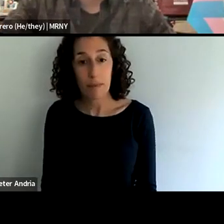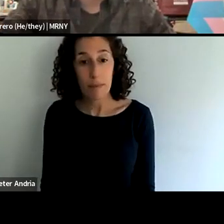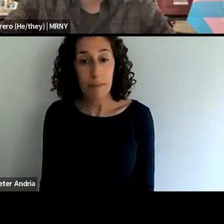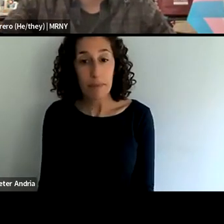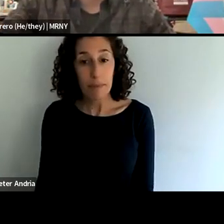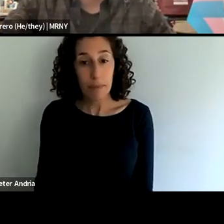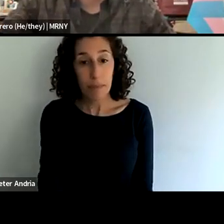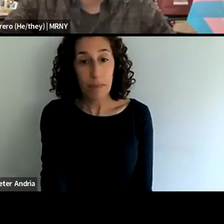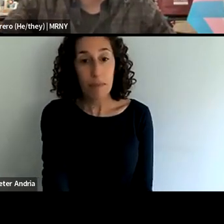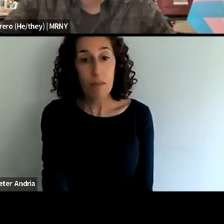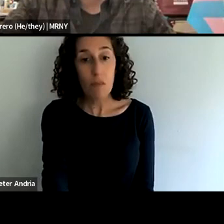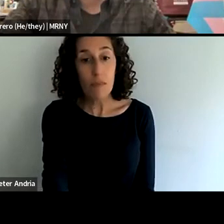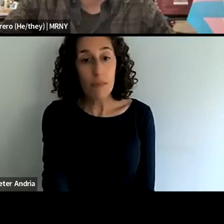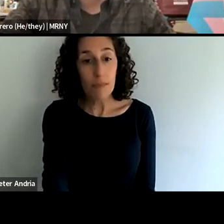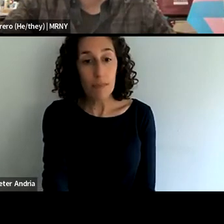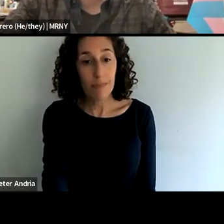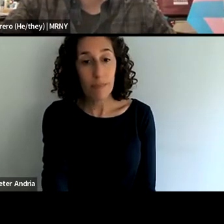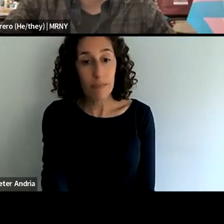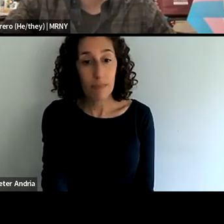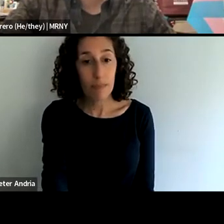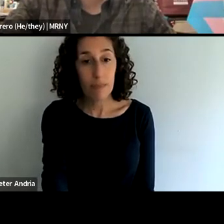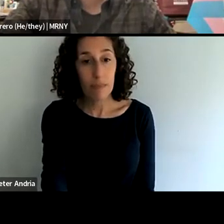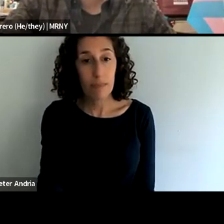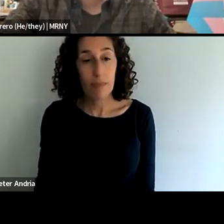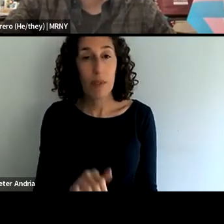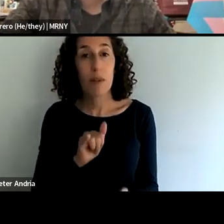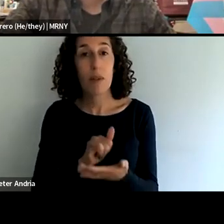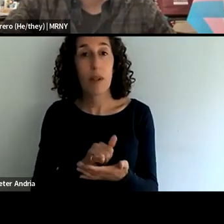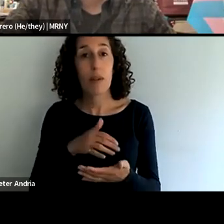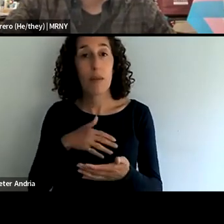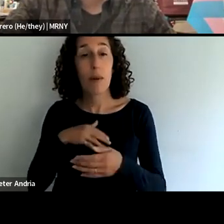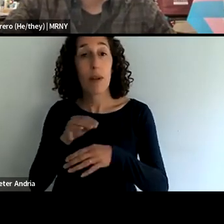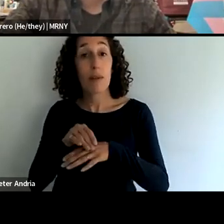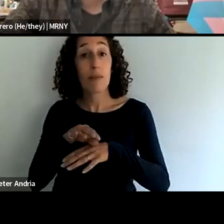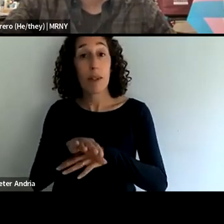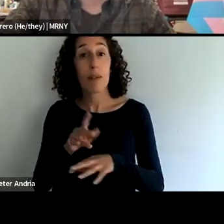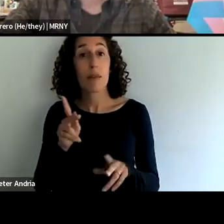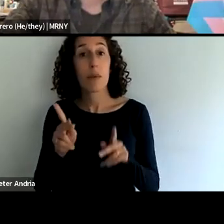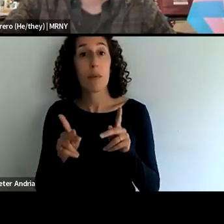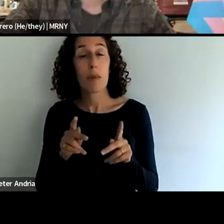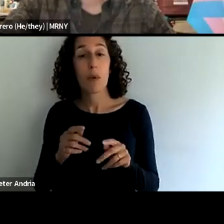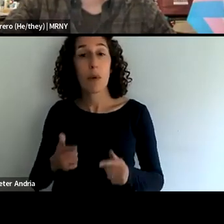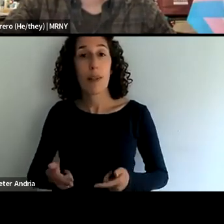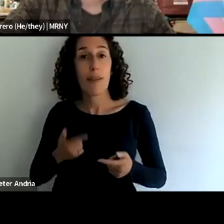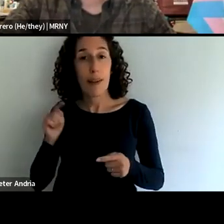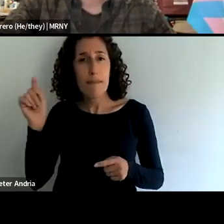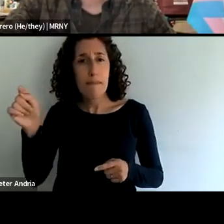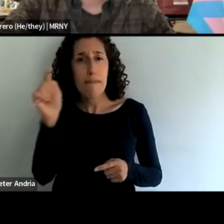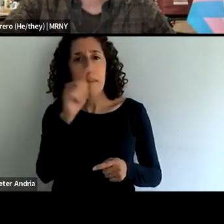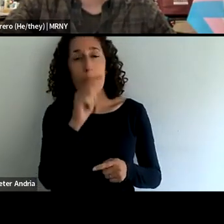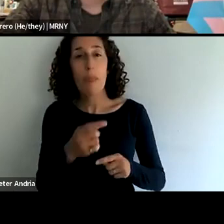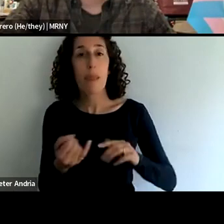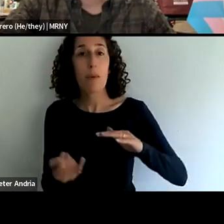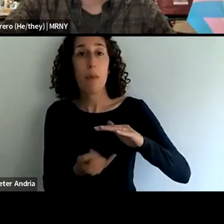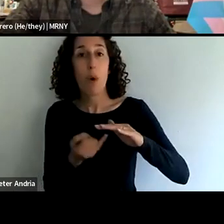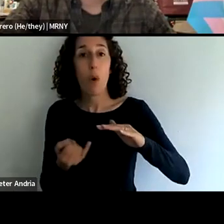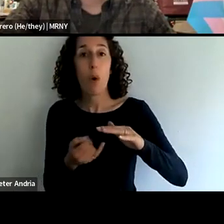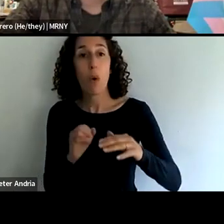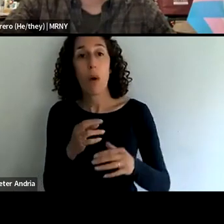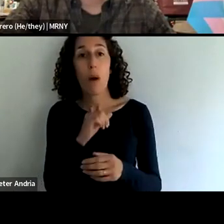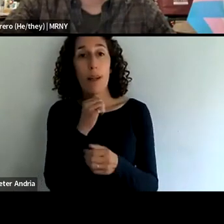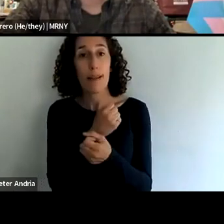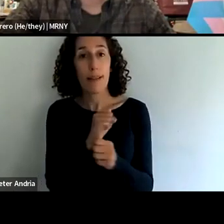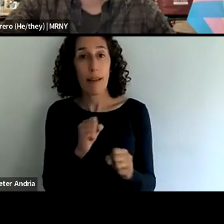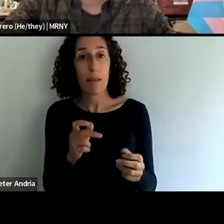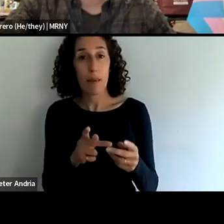That would be my advice to the people living in the middle of places that aren't considered to be safe. I mean, I